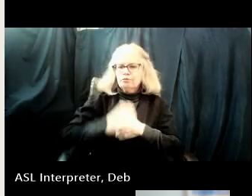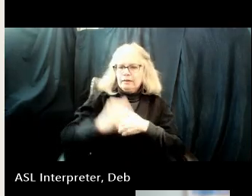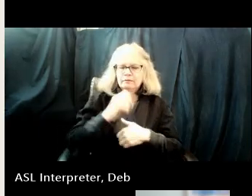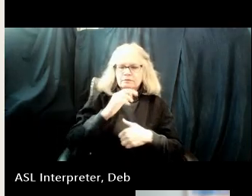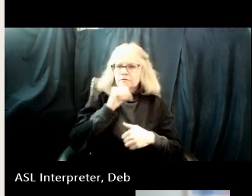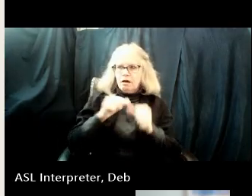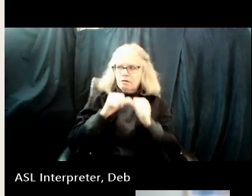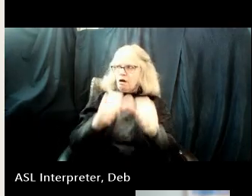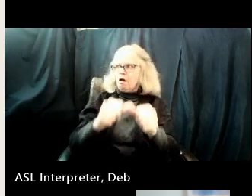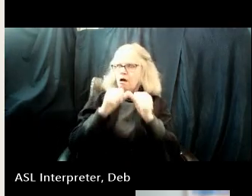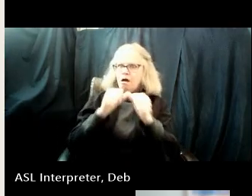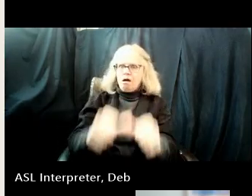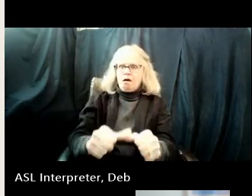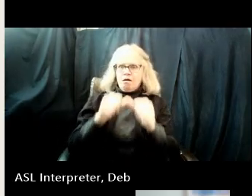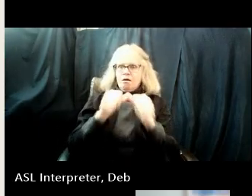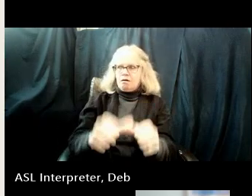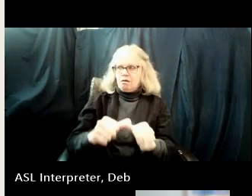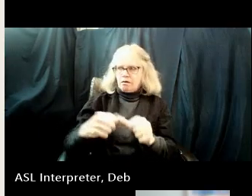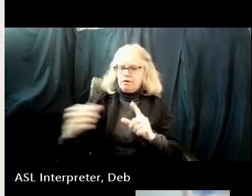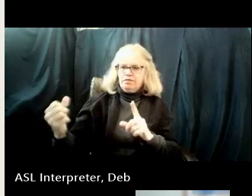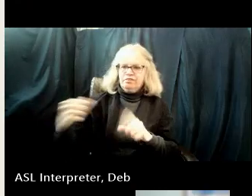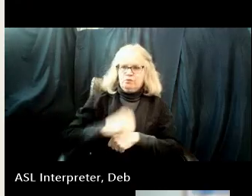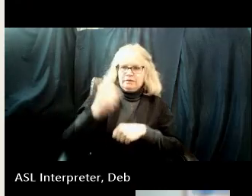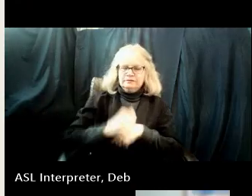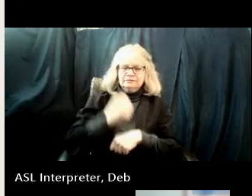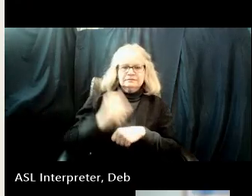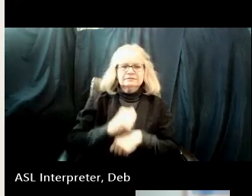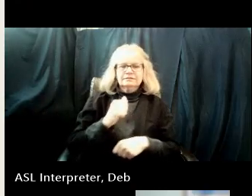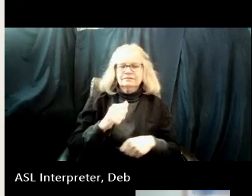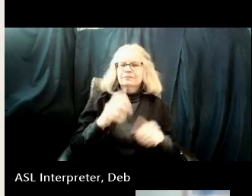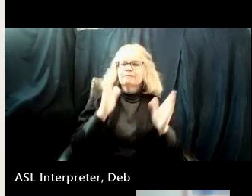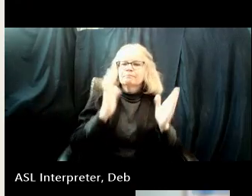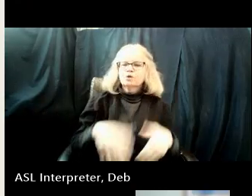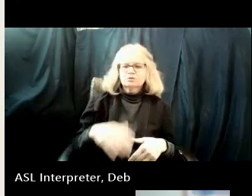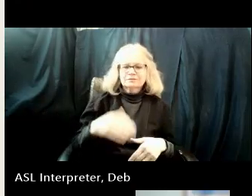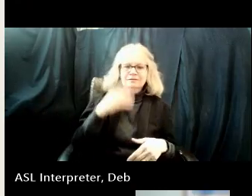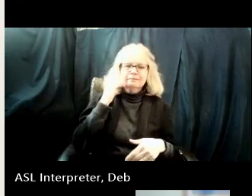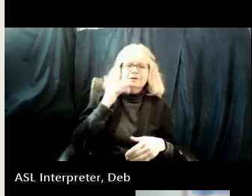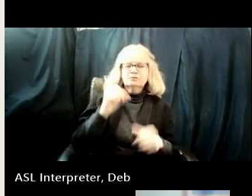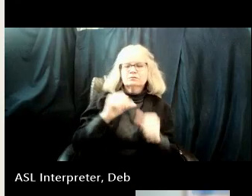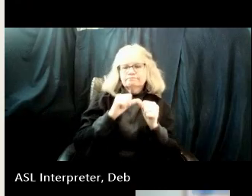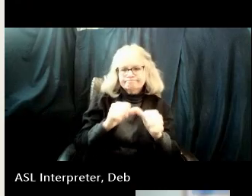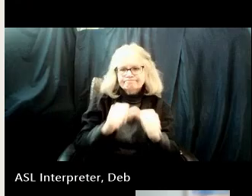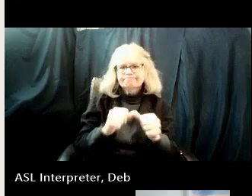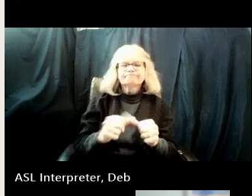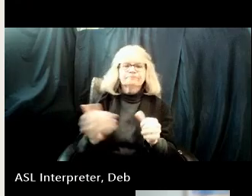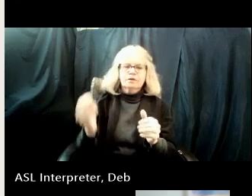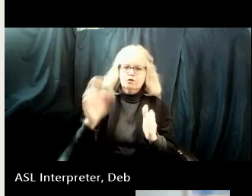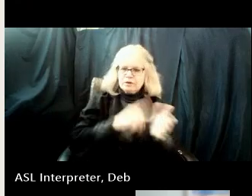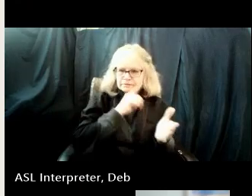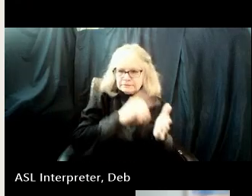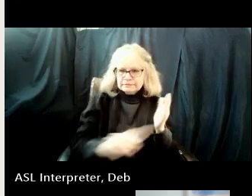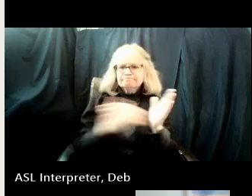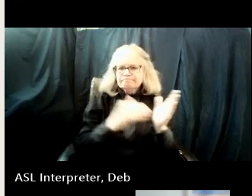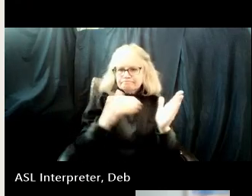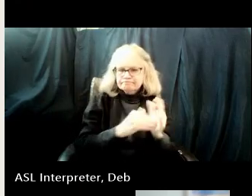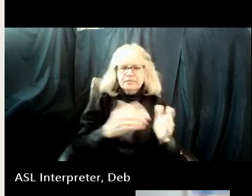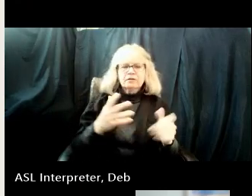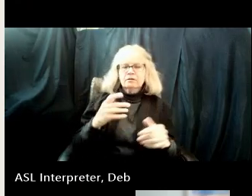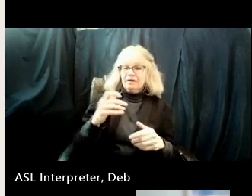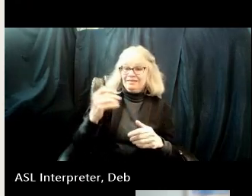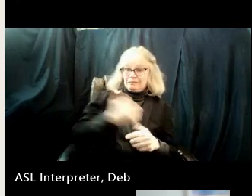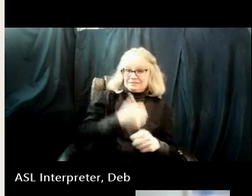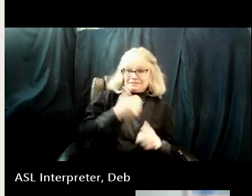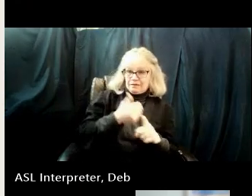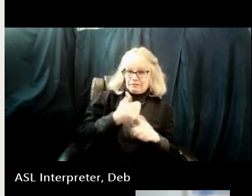constant exposure. When individuals face repeated racism, interpersonal or structural or vicarious, that stress